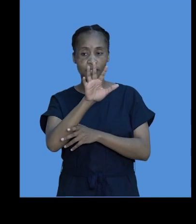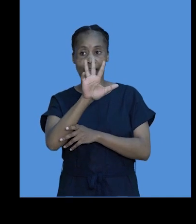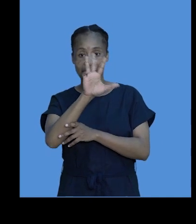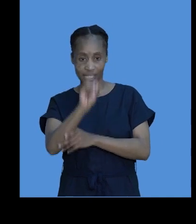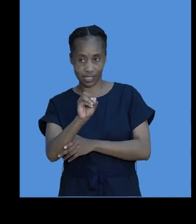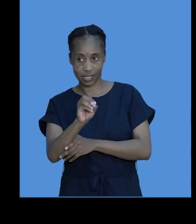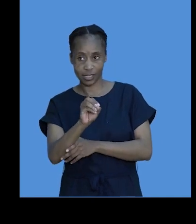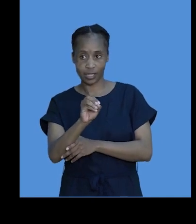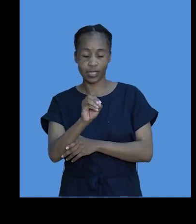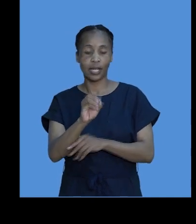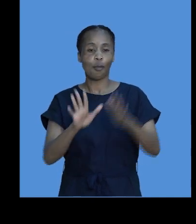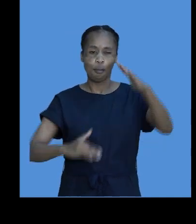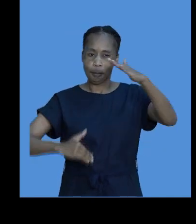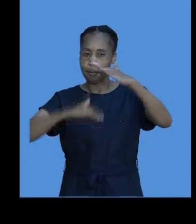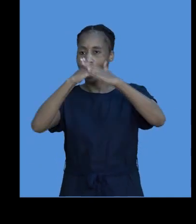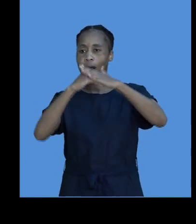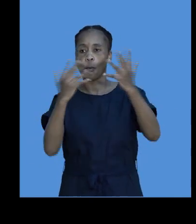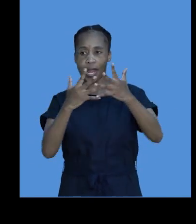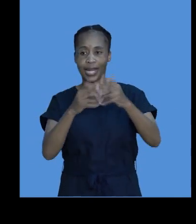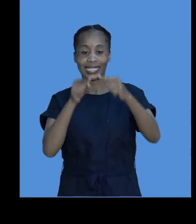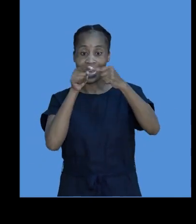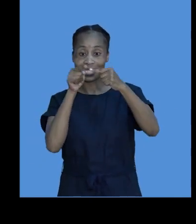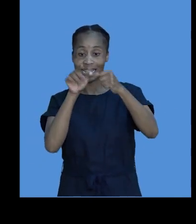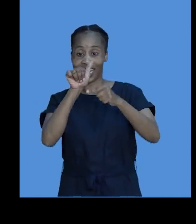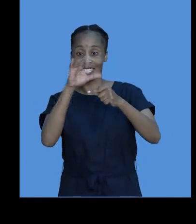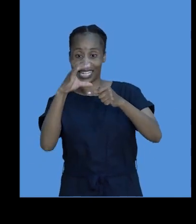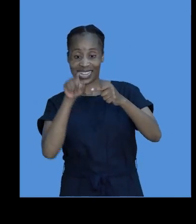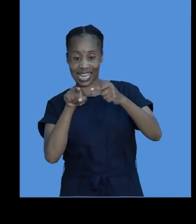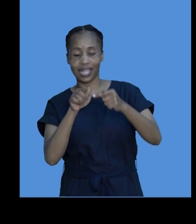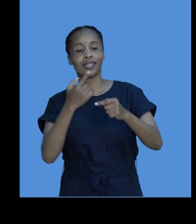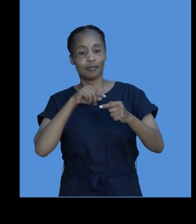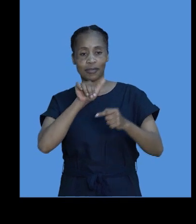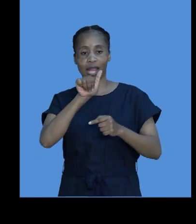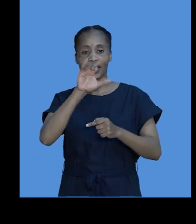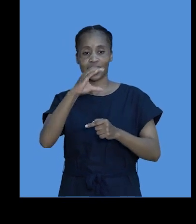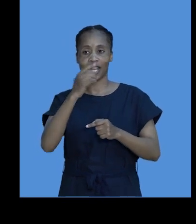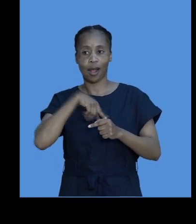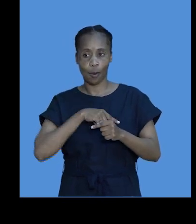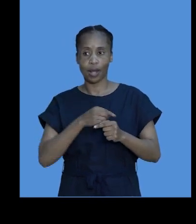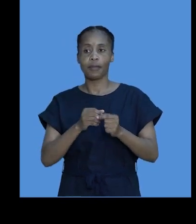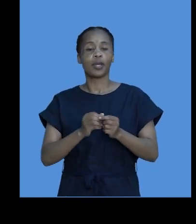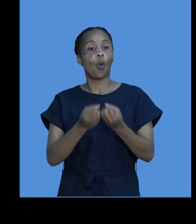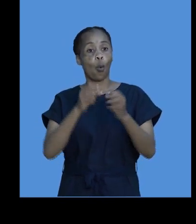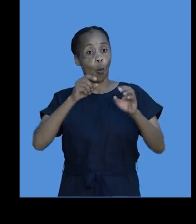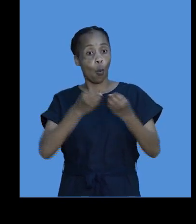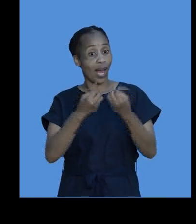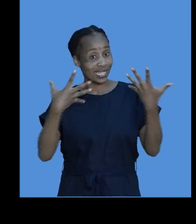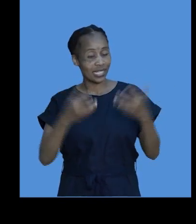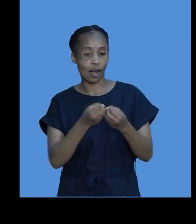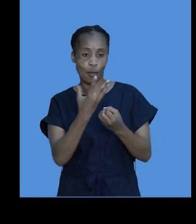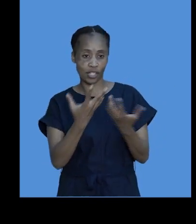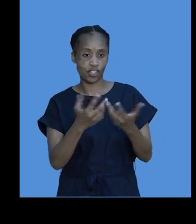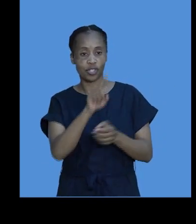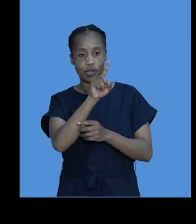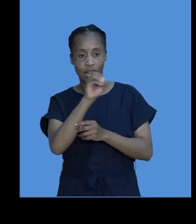AC is 90. Can you see? Our profit maximization line where it touches AC there, that is our AC. And then our